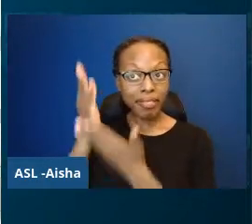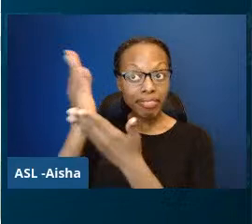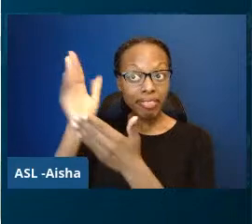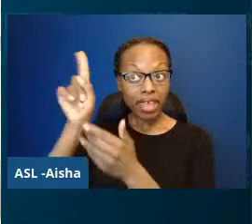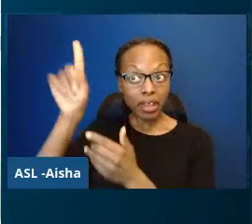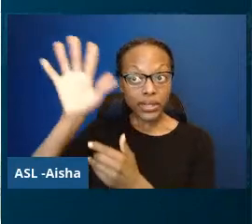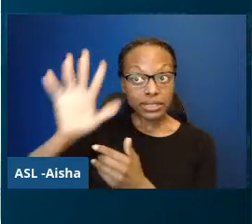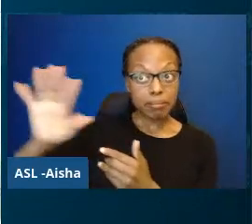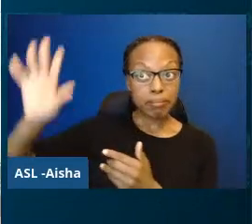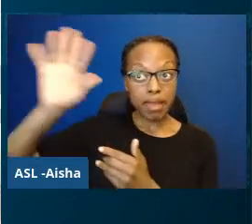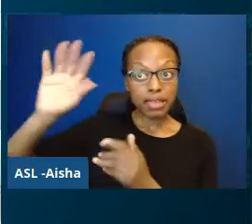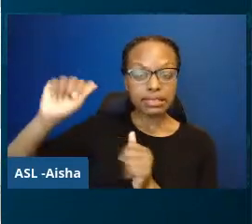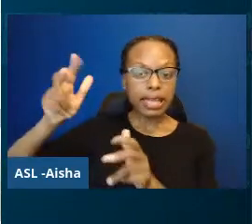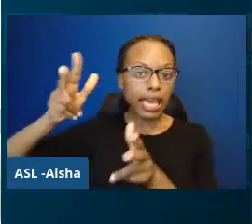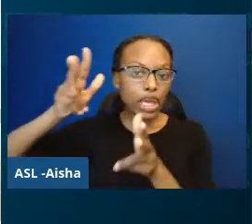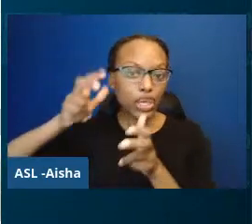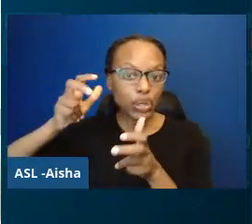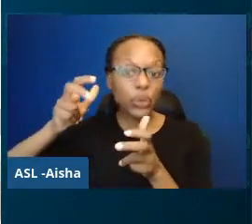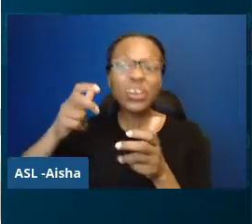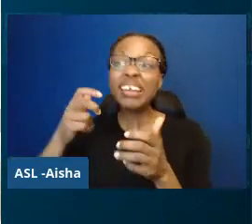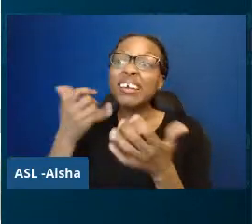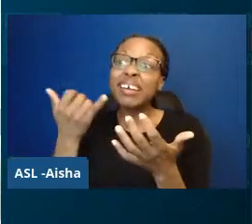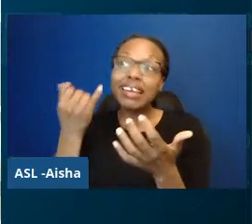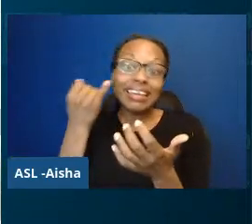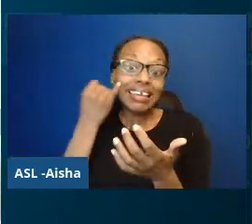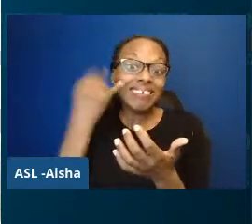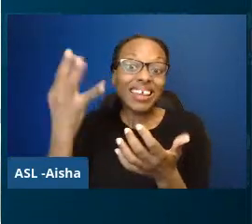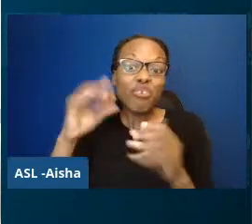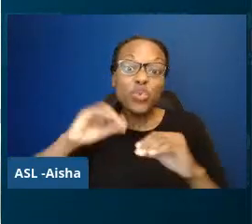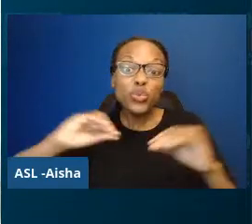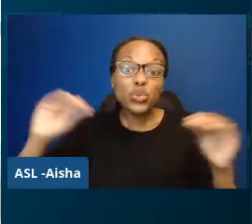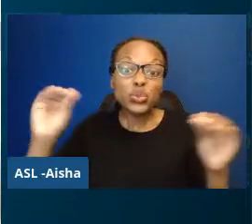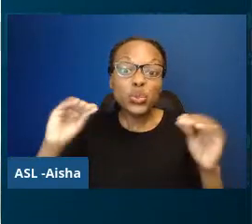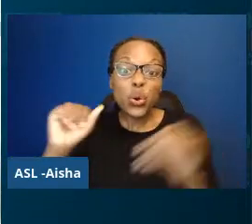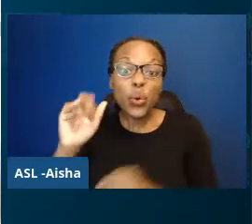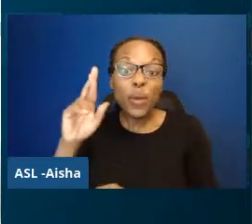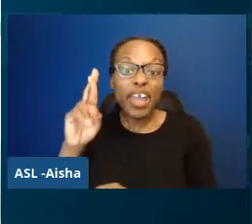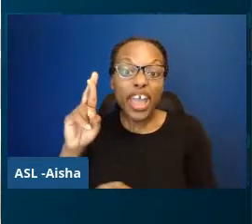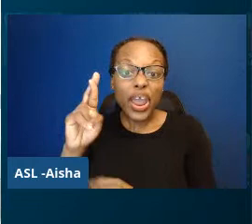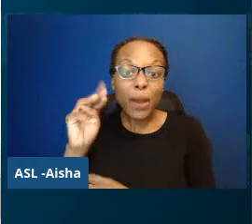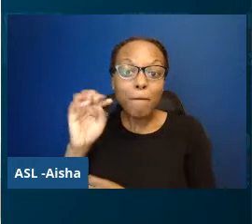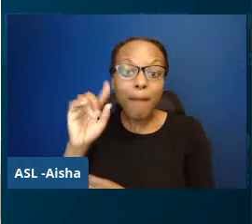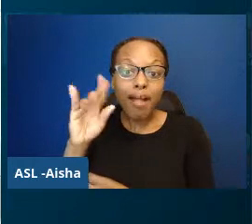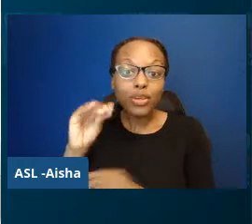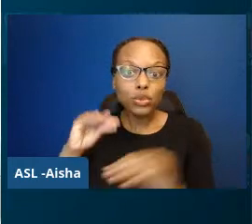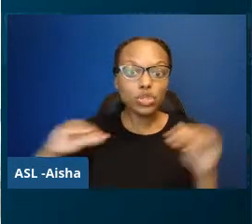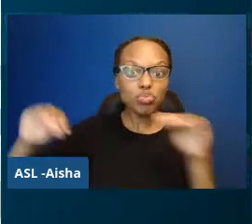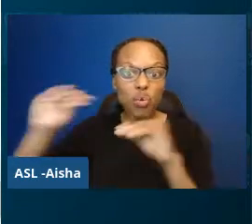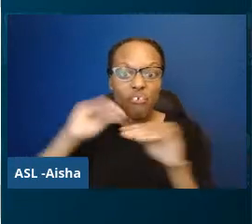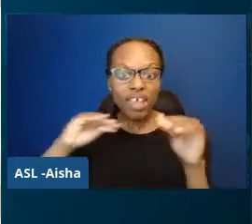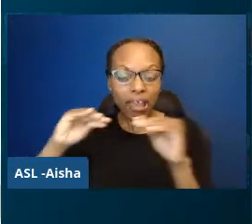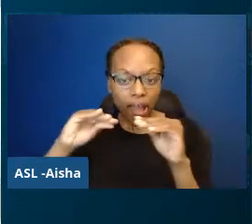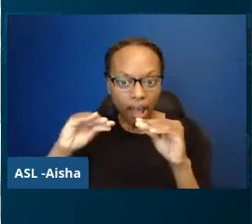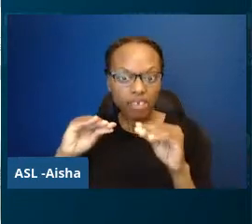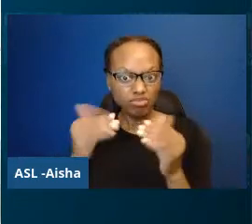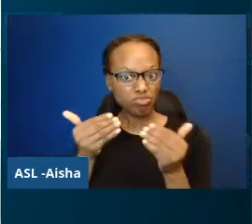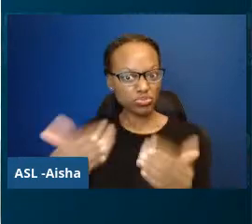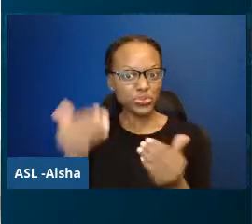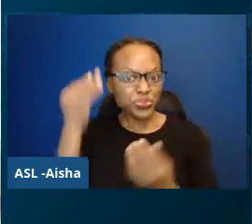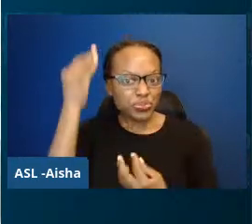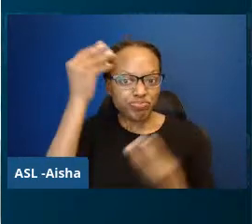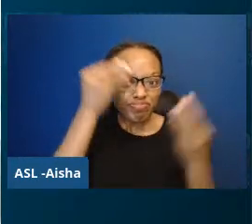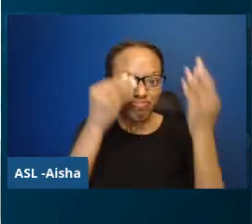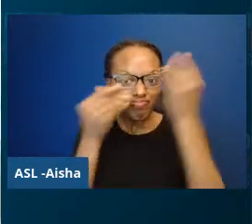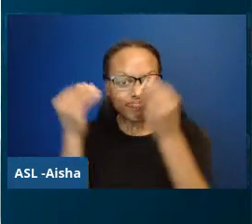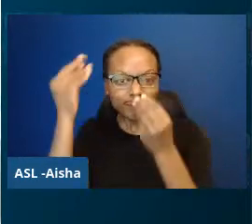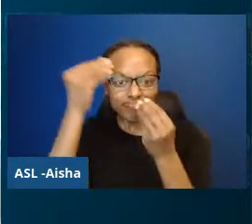air molecules that are required for all of the vibrations. So anyway, I hope you guys really enjoyed that experiment. Again, all